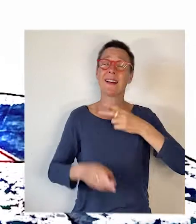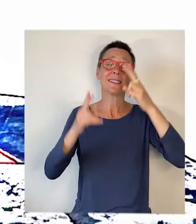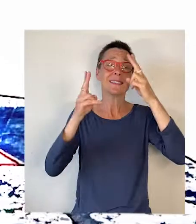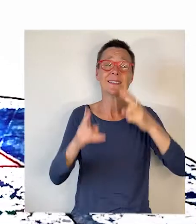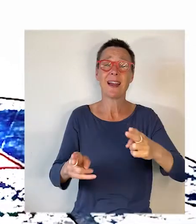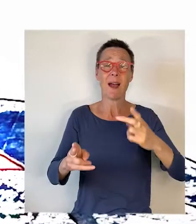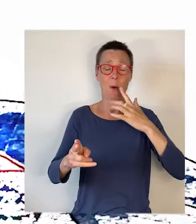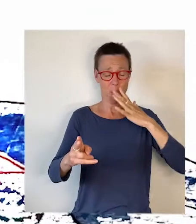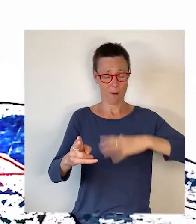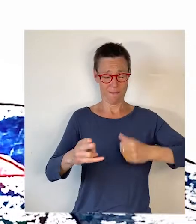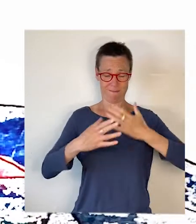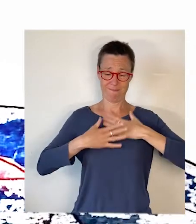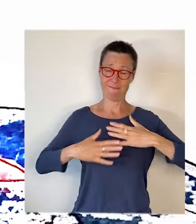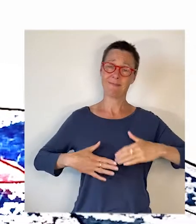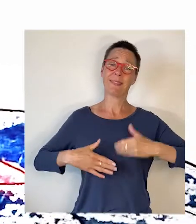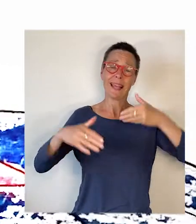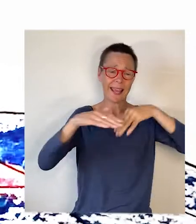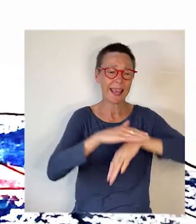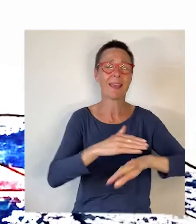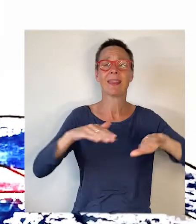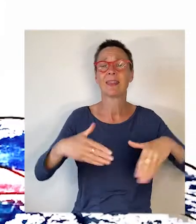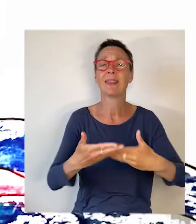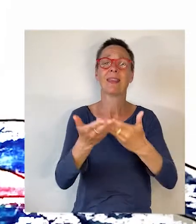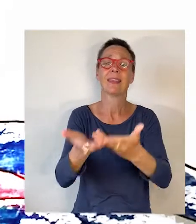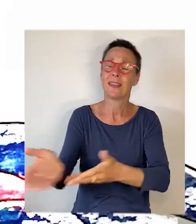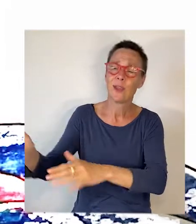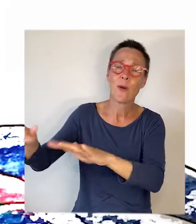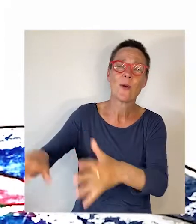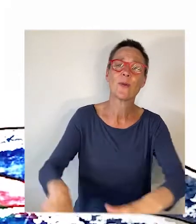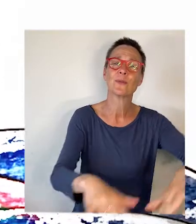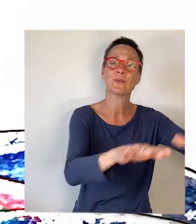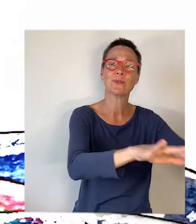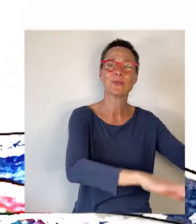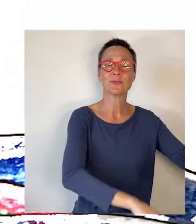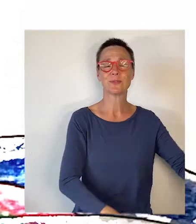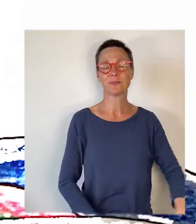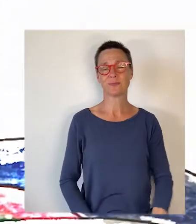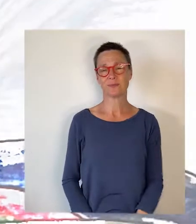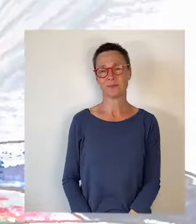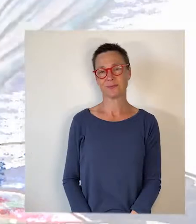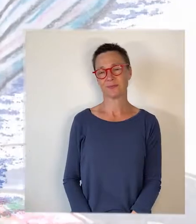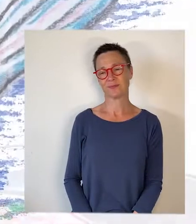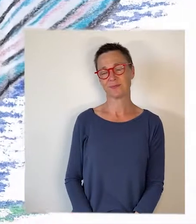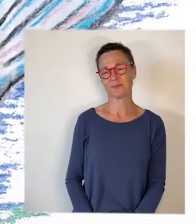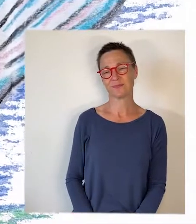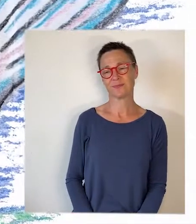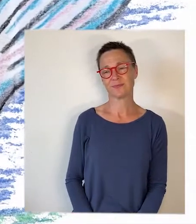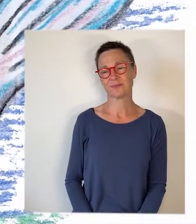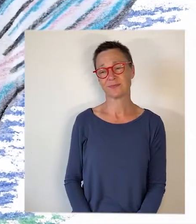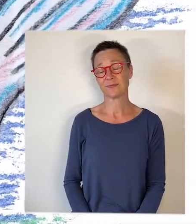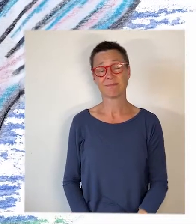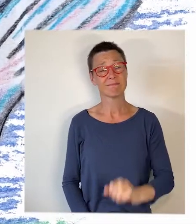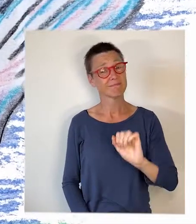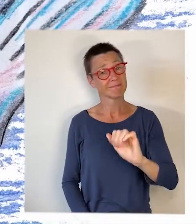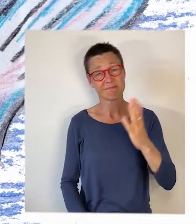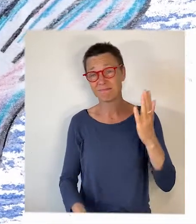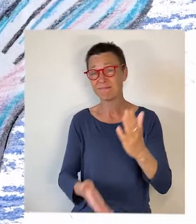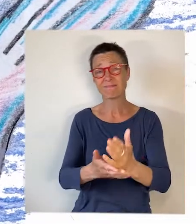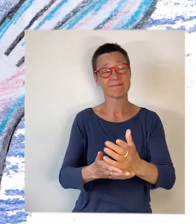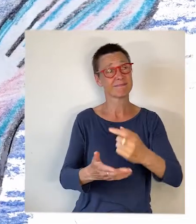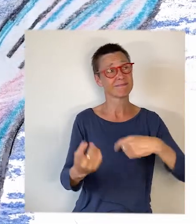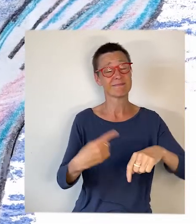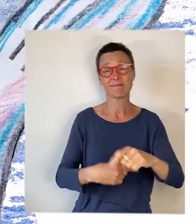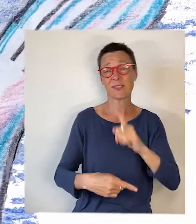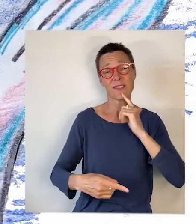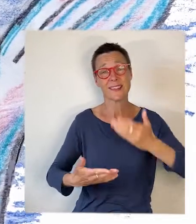I die in the ocean, I want to be laid. For sure as the